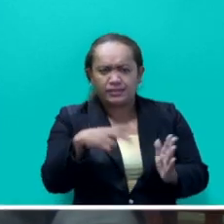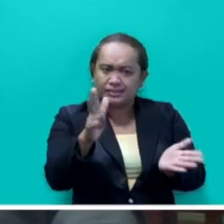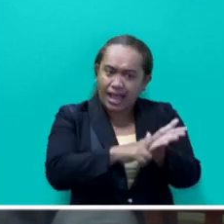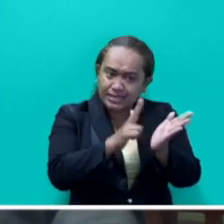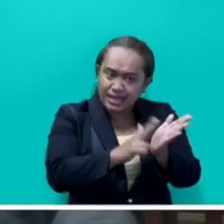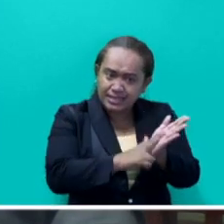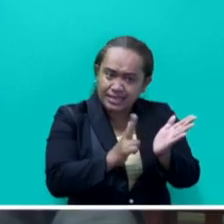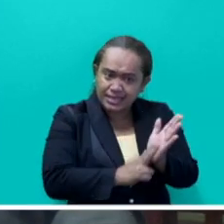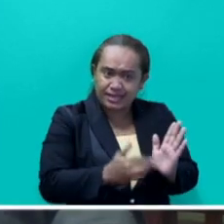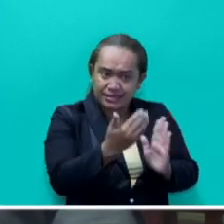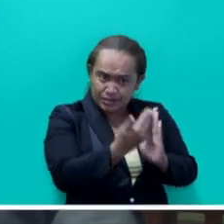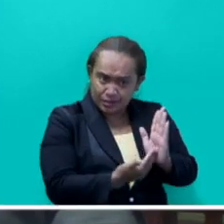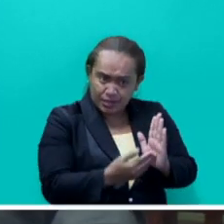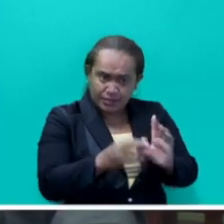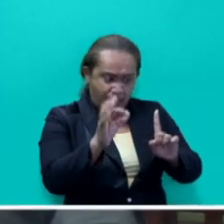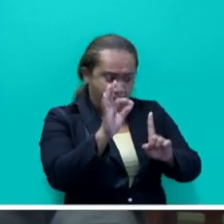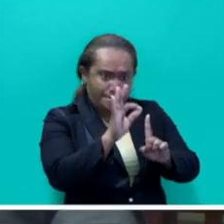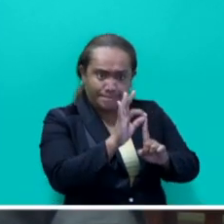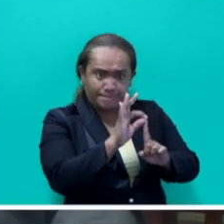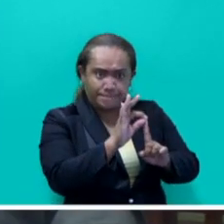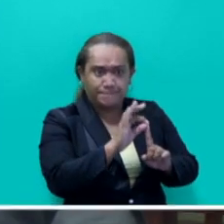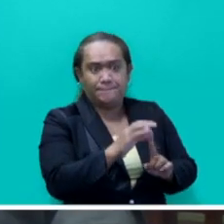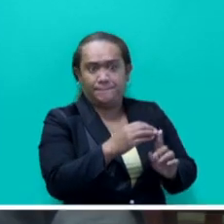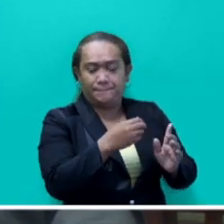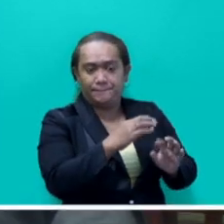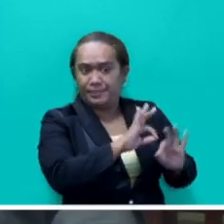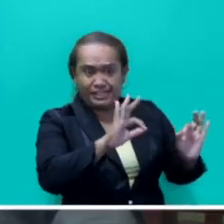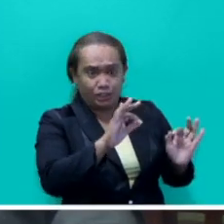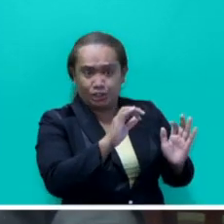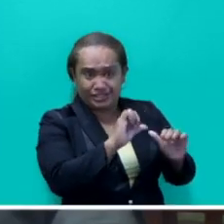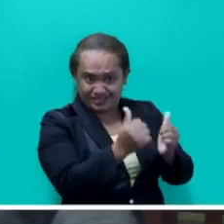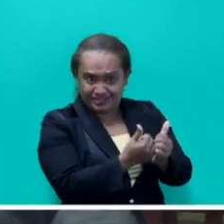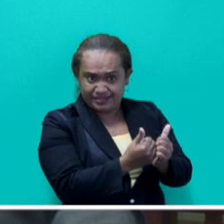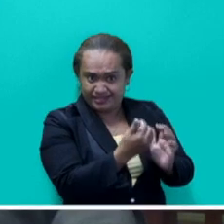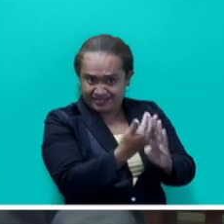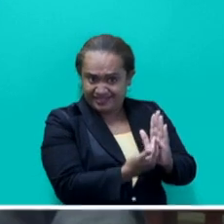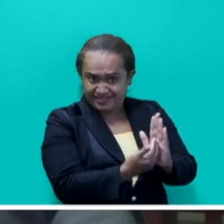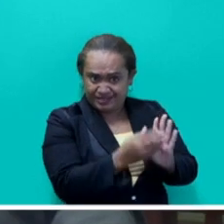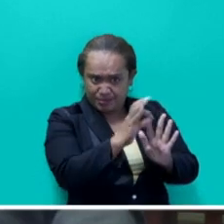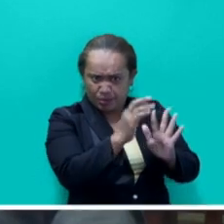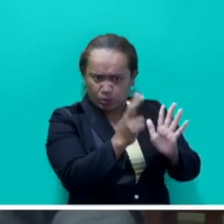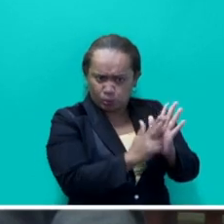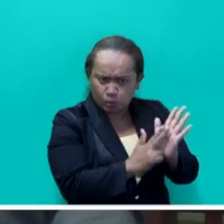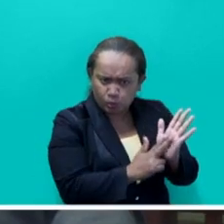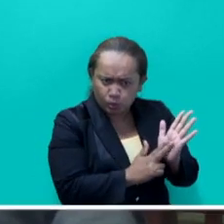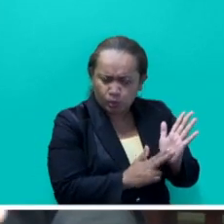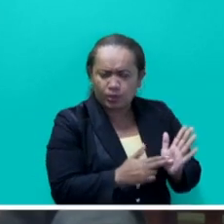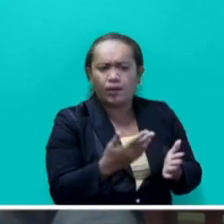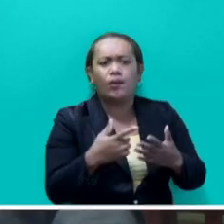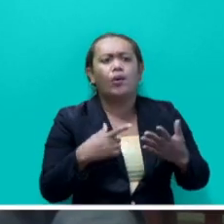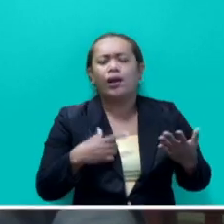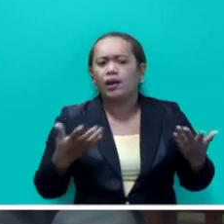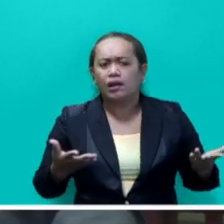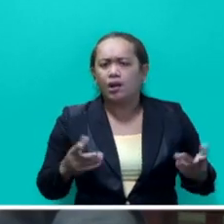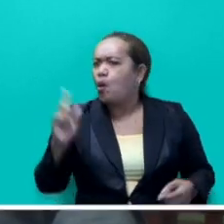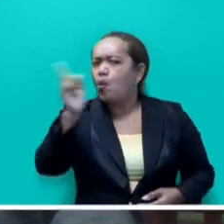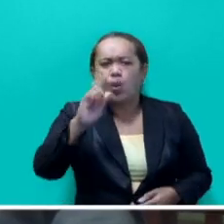have actually read the bill. And what